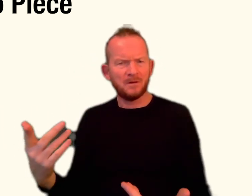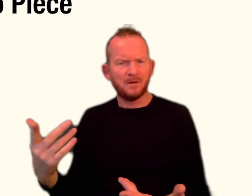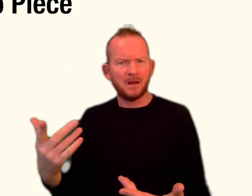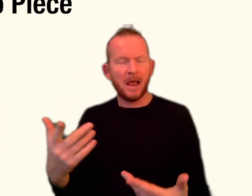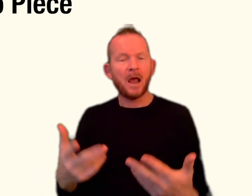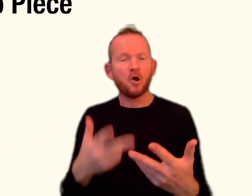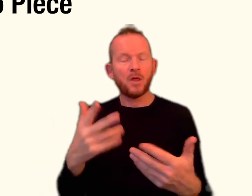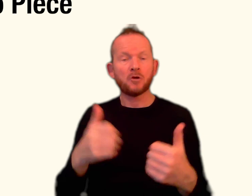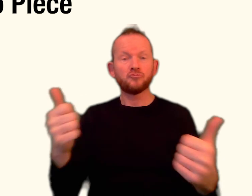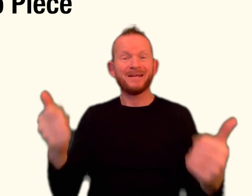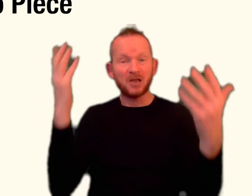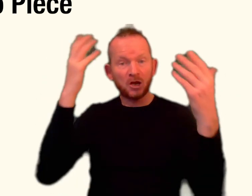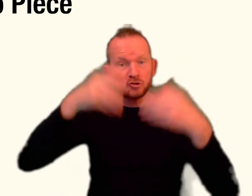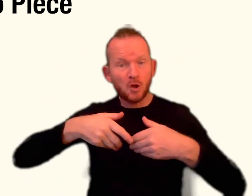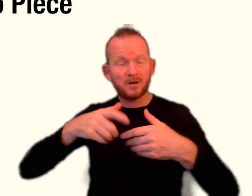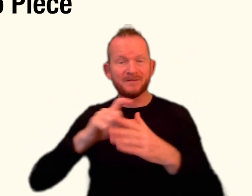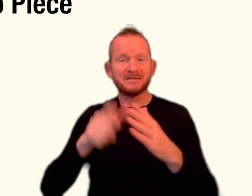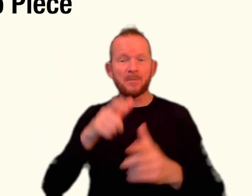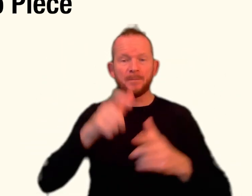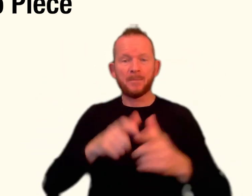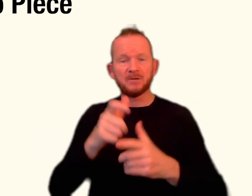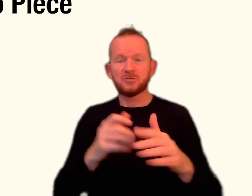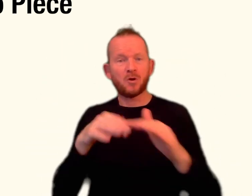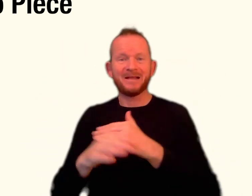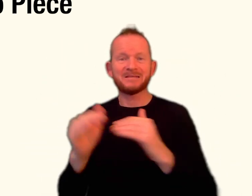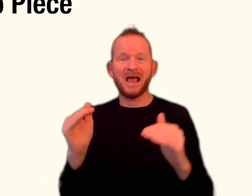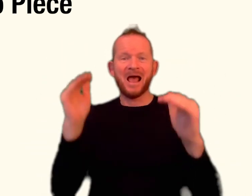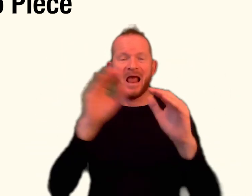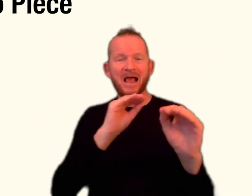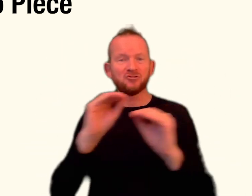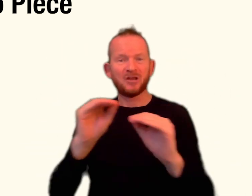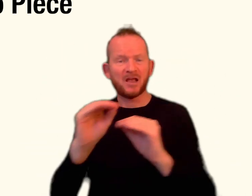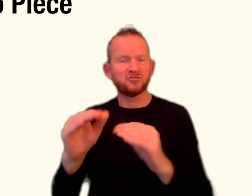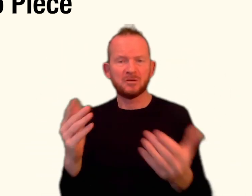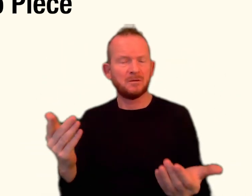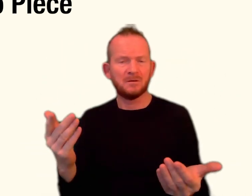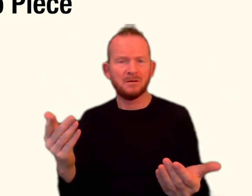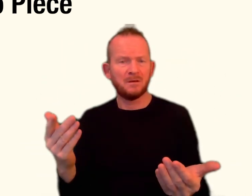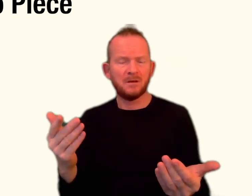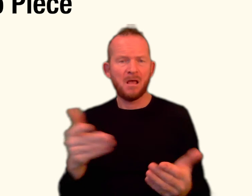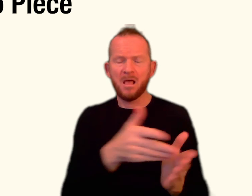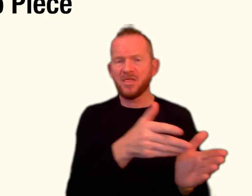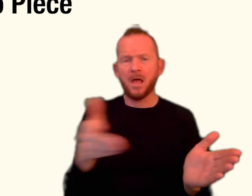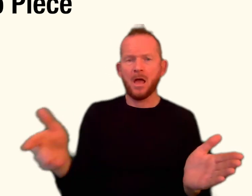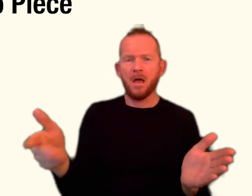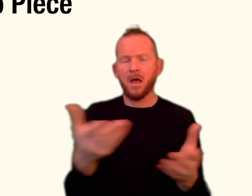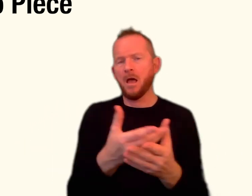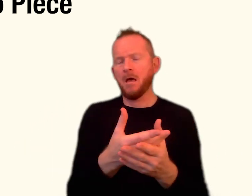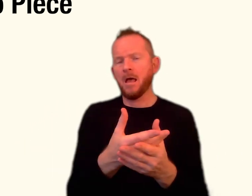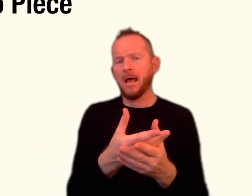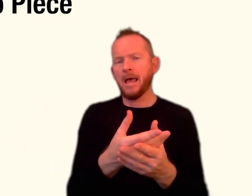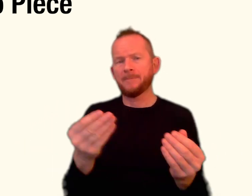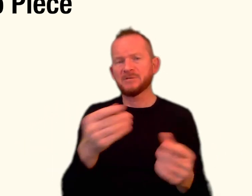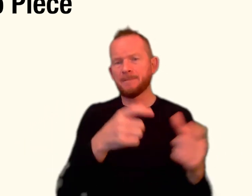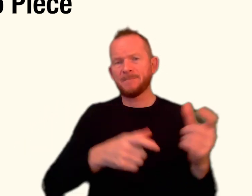concern is for the disabled people who don't even get into higher education. They are the absent people in